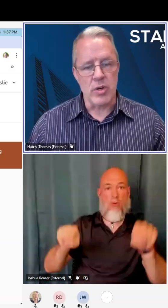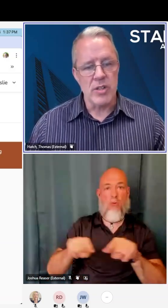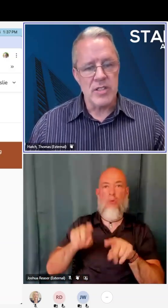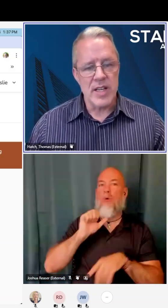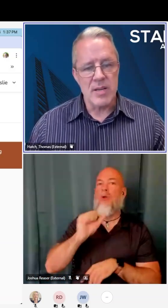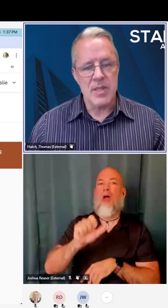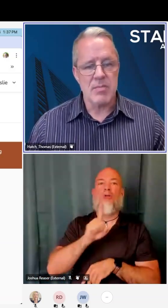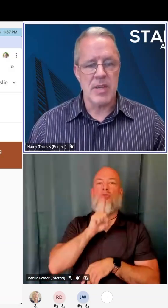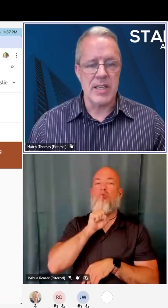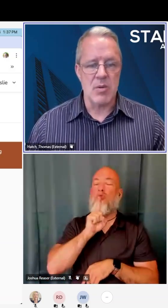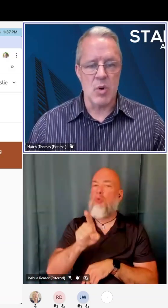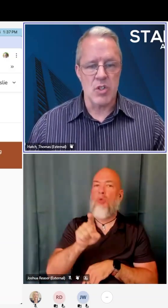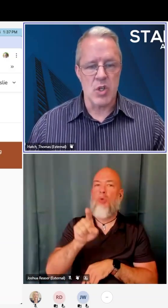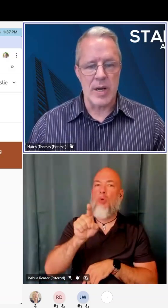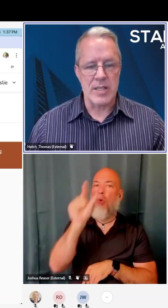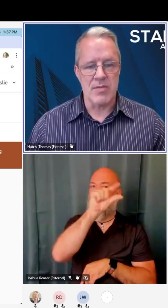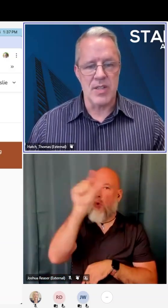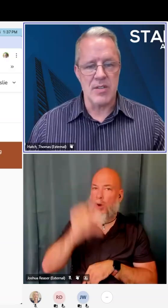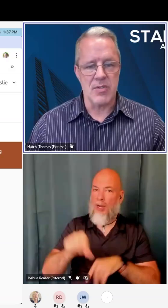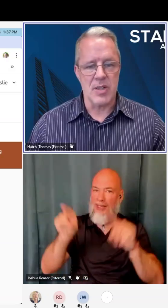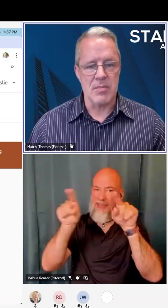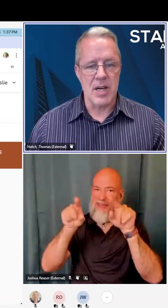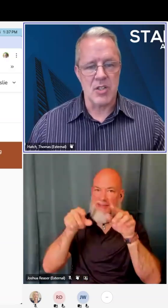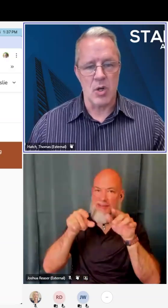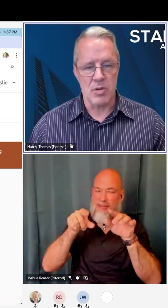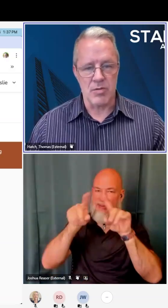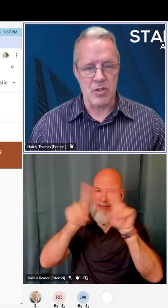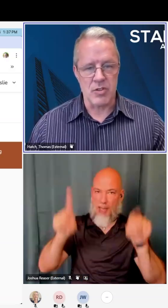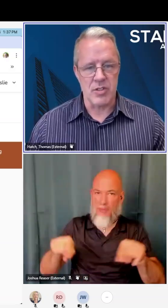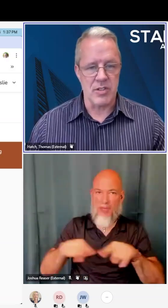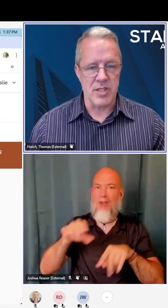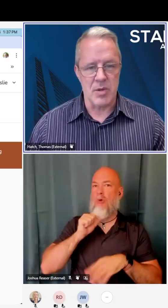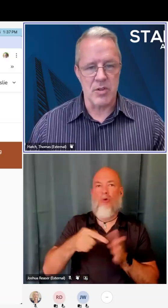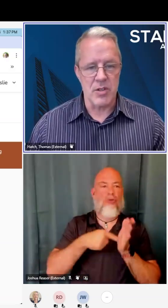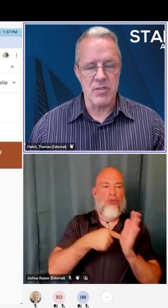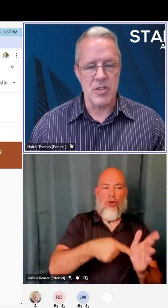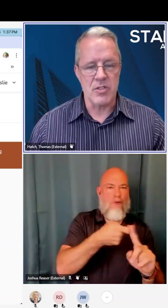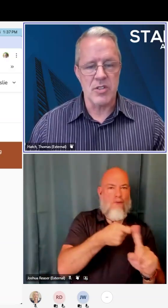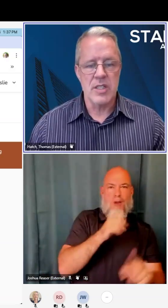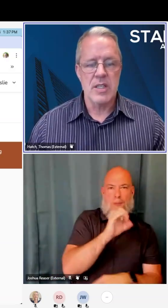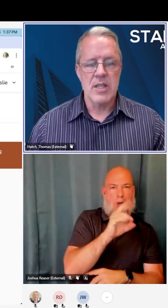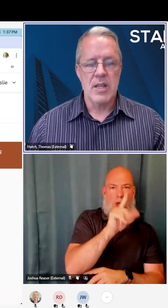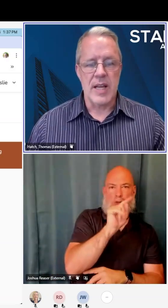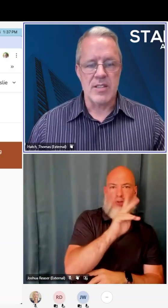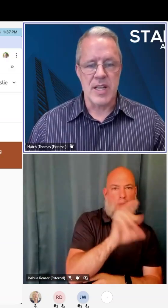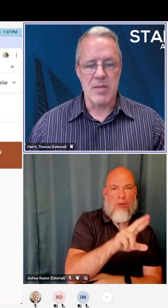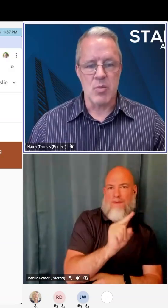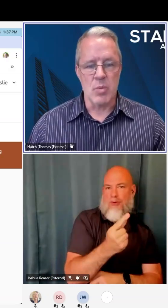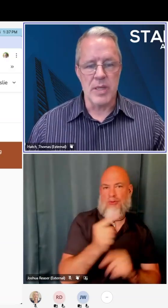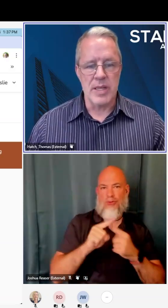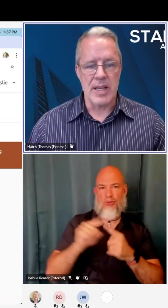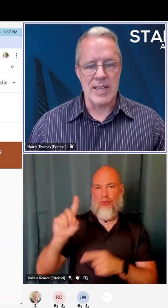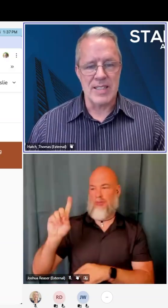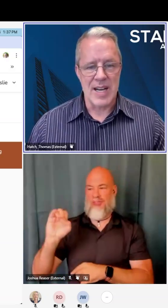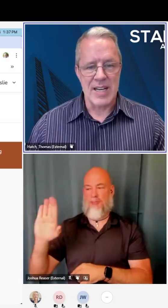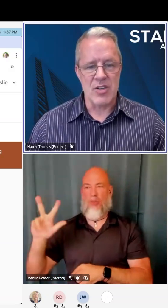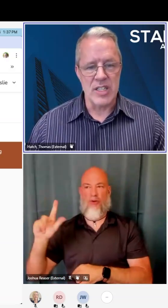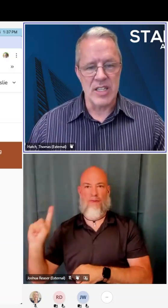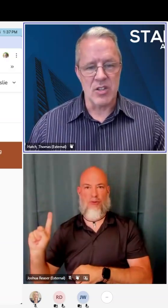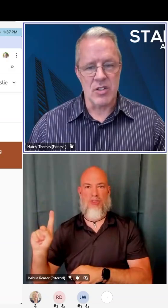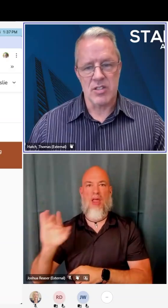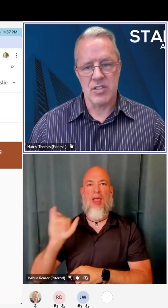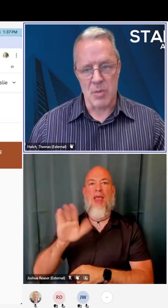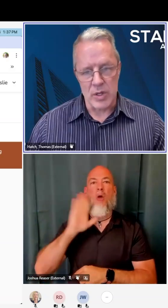true quarterly statement, meaning it won't show activity from October 1st to December 31st. That statement will be an